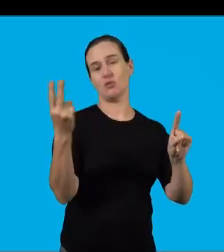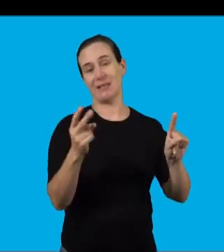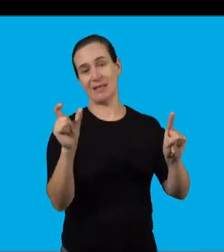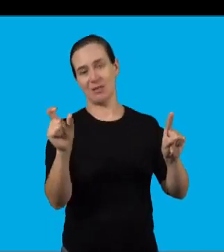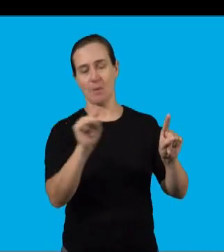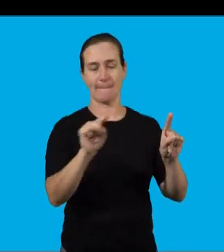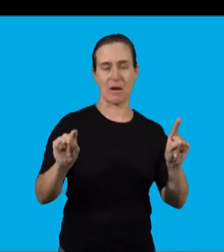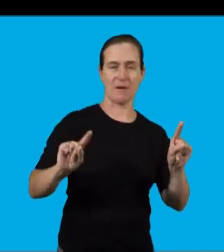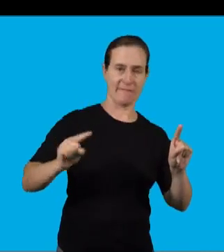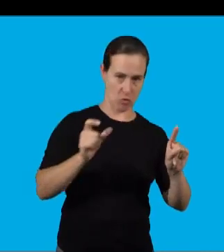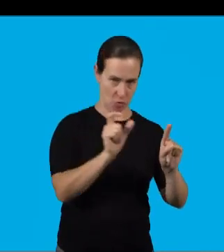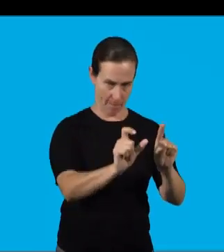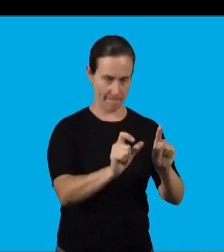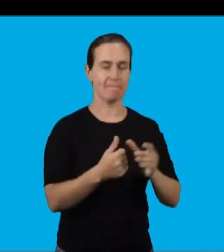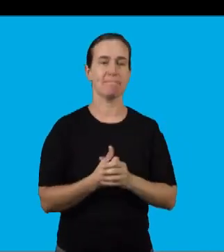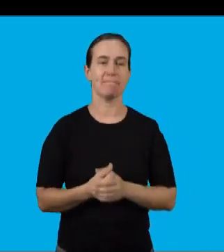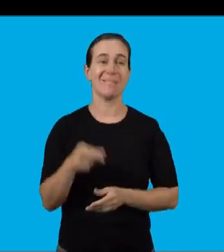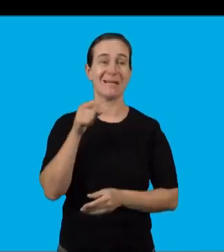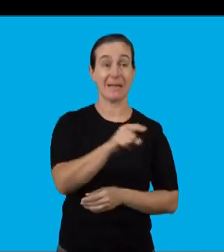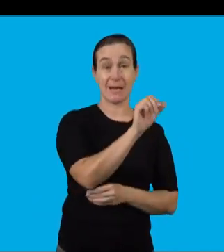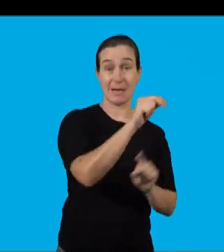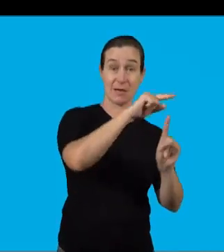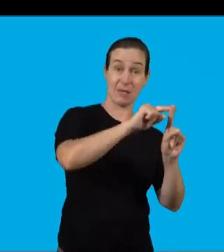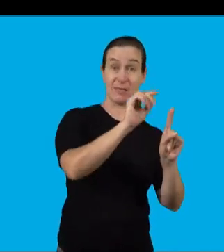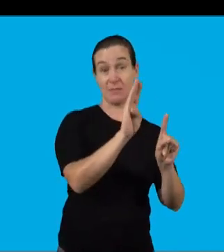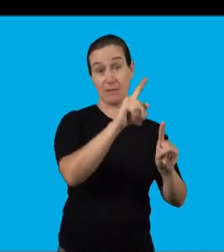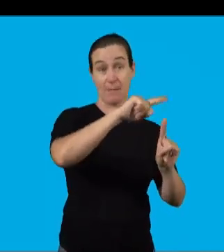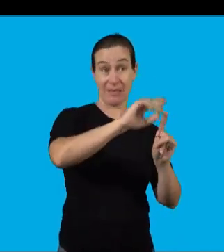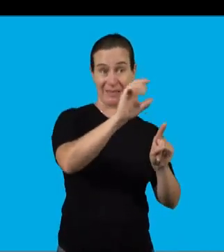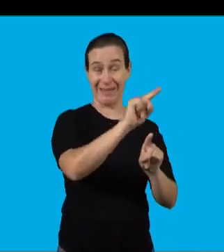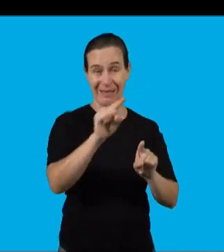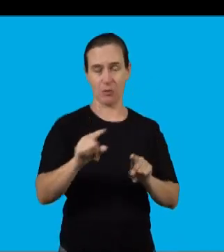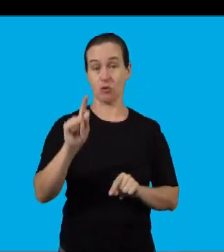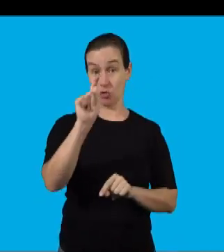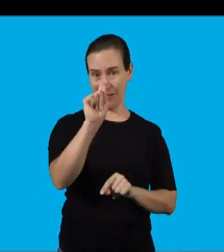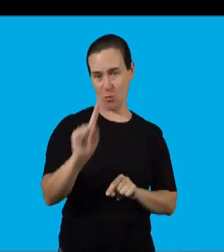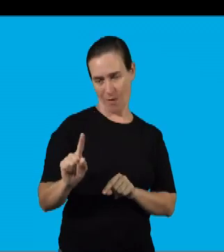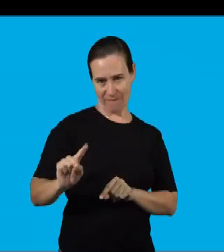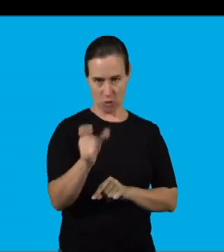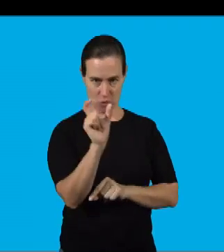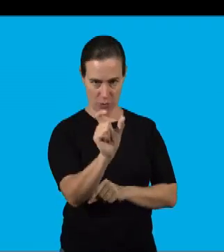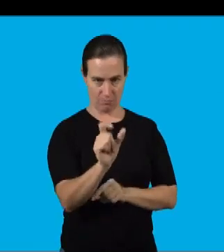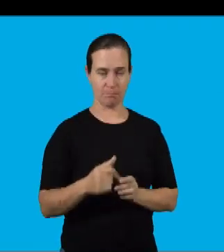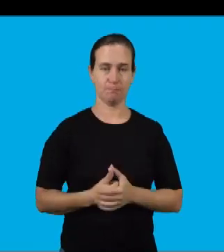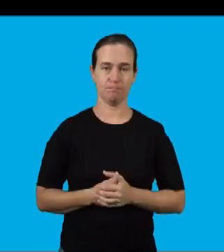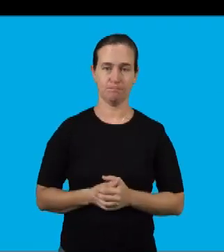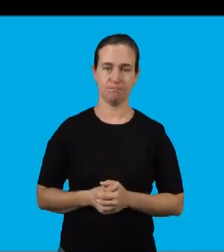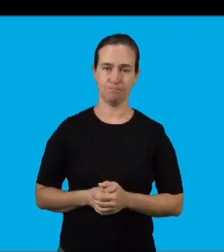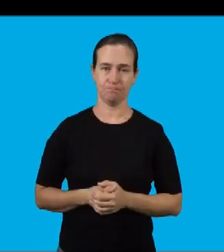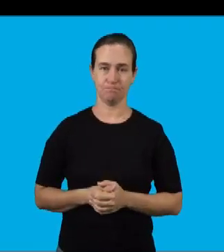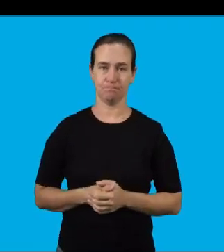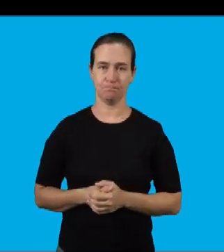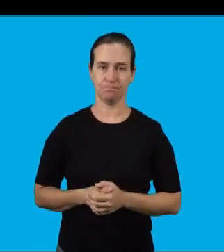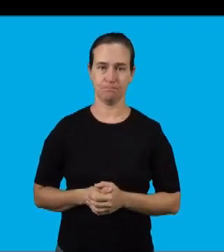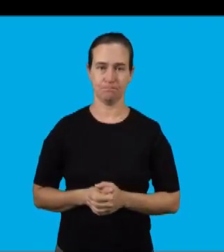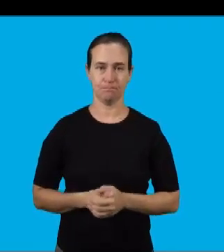term. And we know that a plus b plus c is equals to that first term.